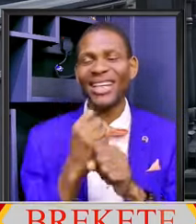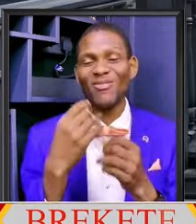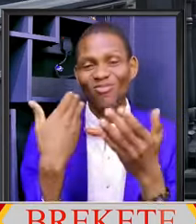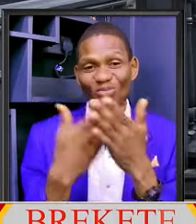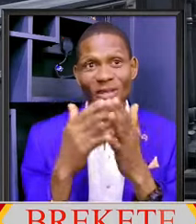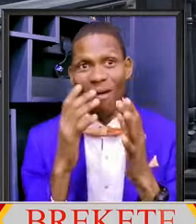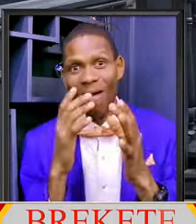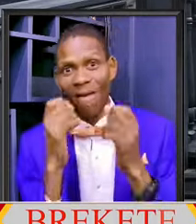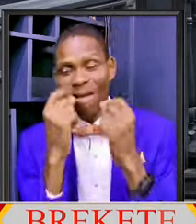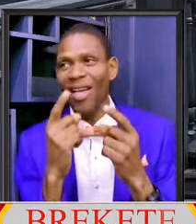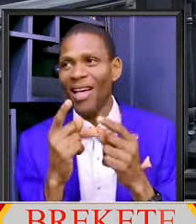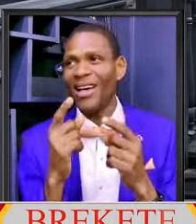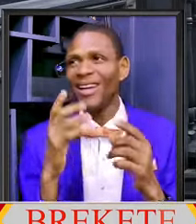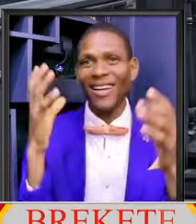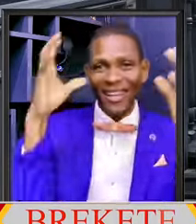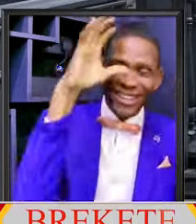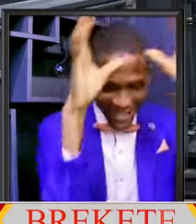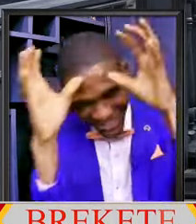money. Kai!